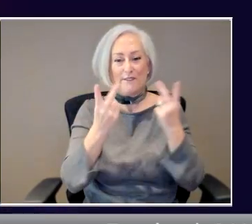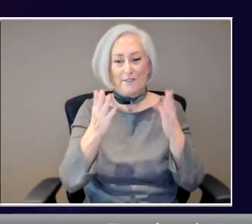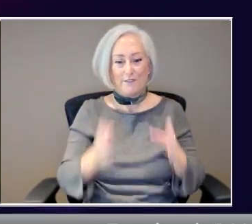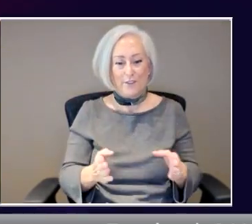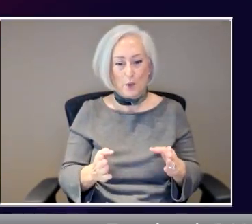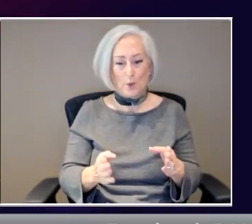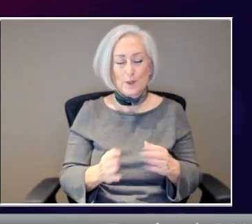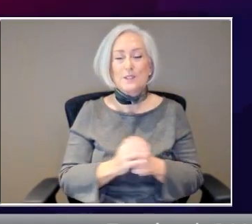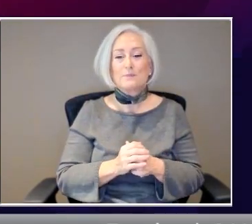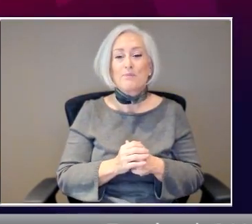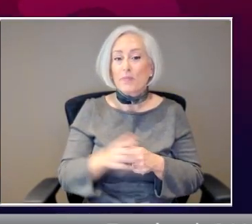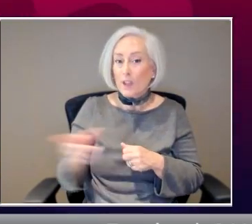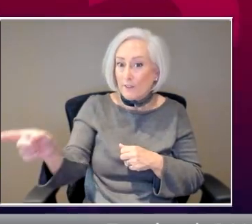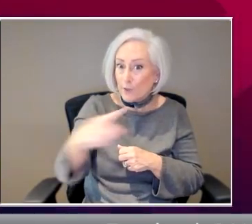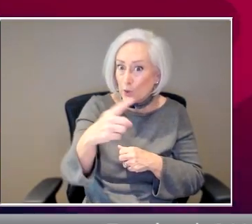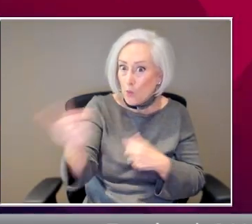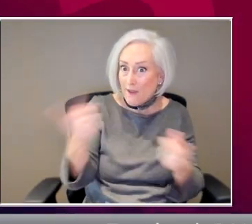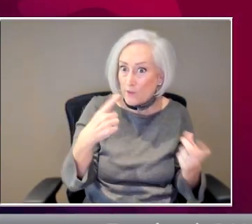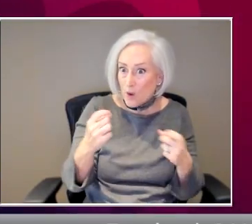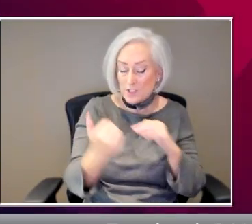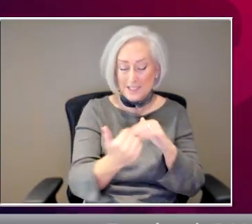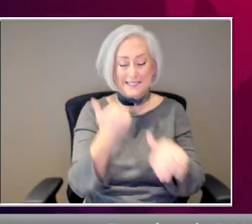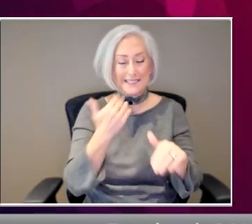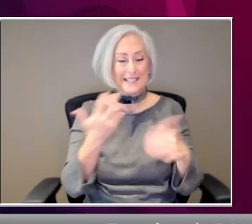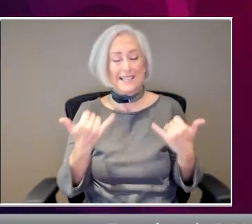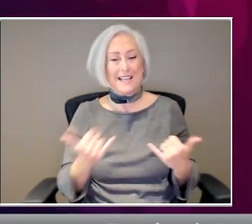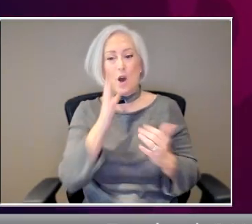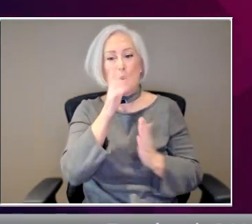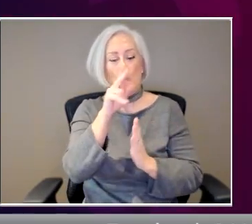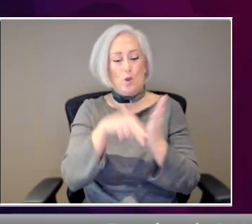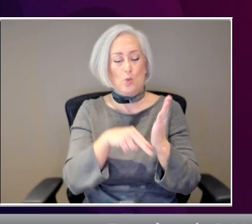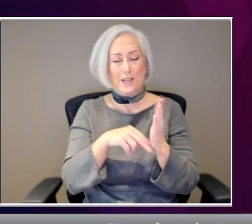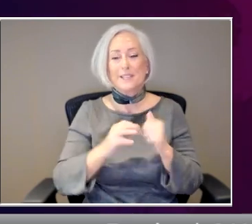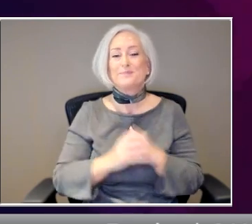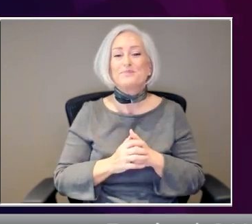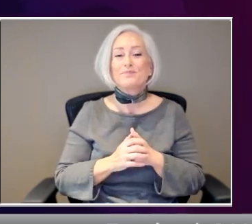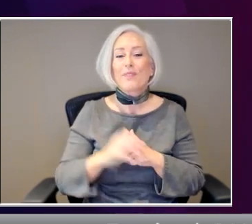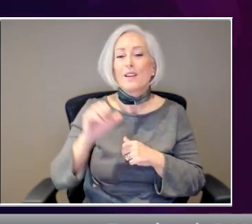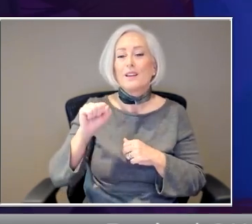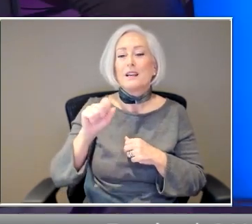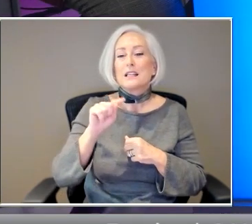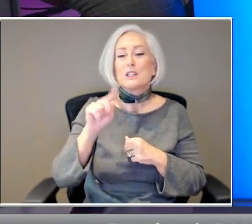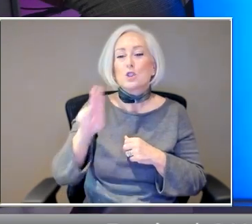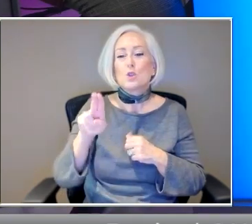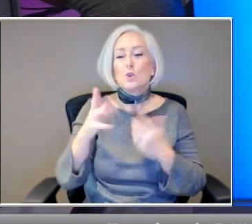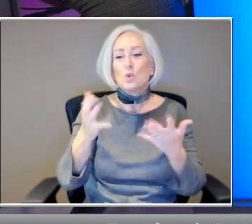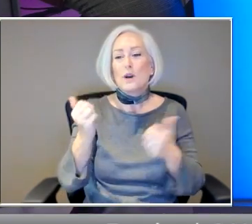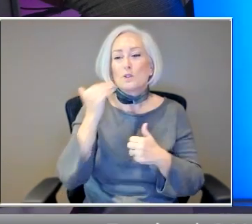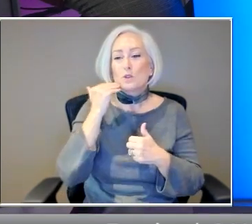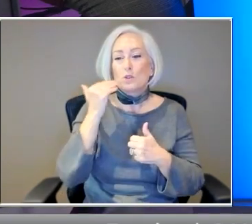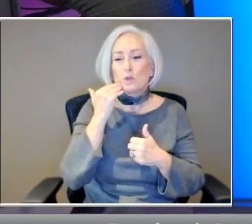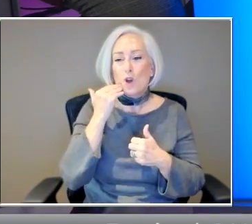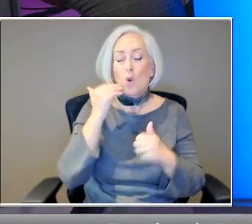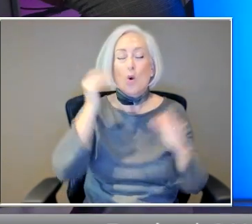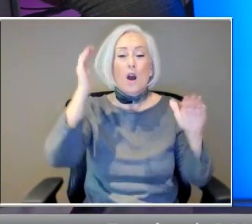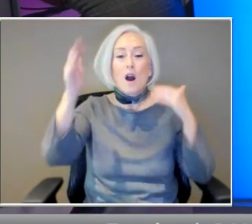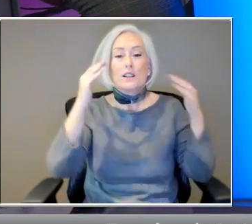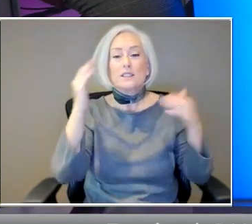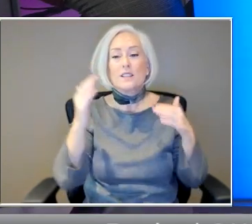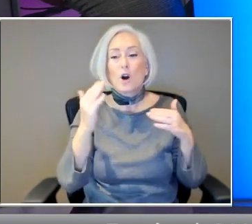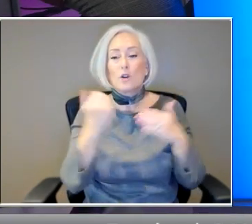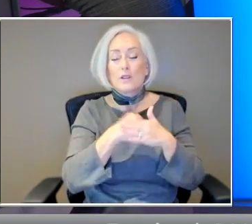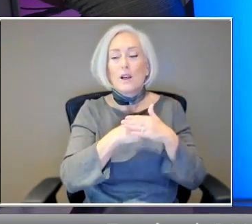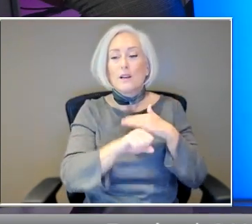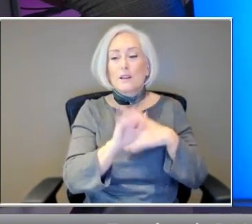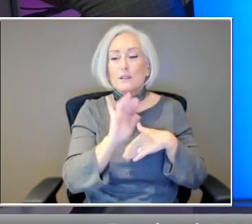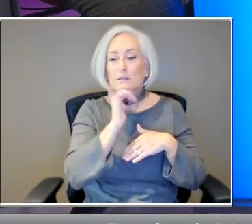have questions, send them in right now. We'll read them on air. Stu wants to know, do adult congenital heart disease patients typically need other specialists